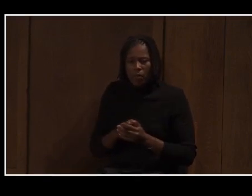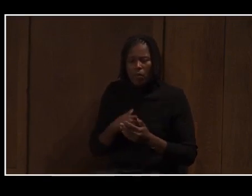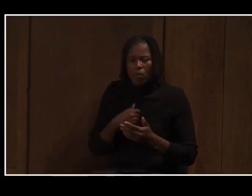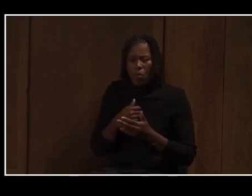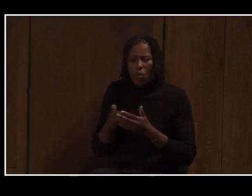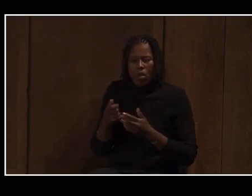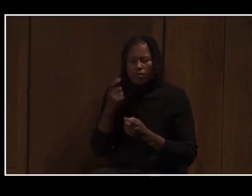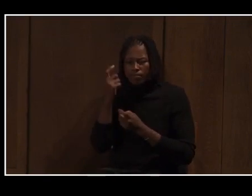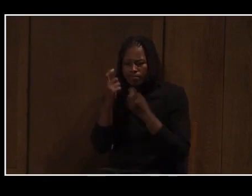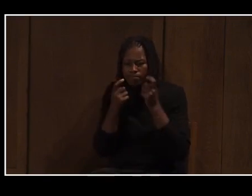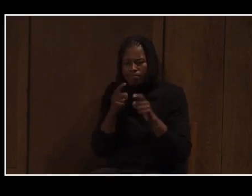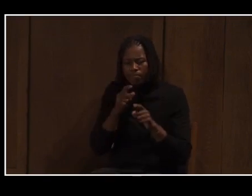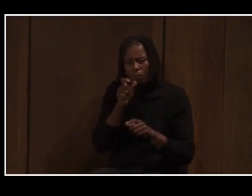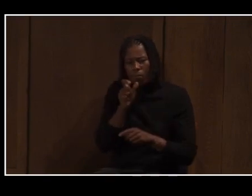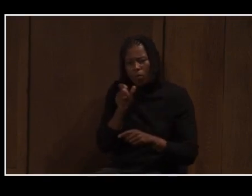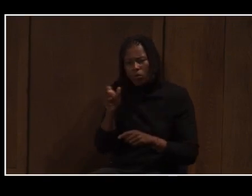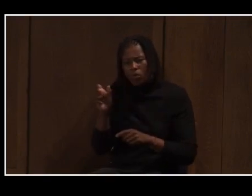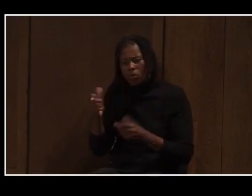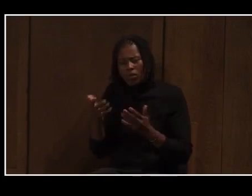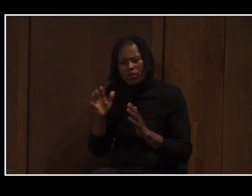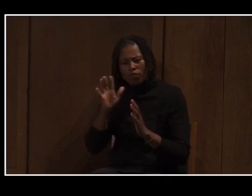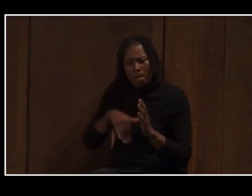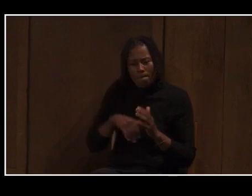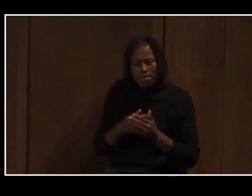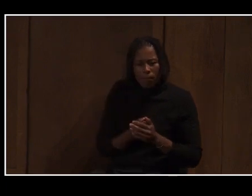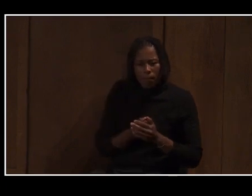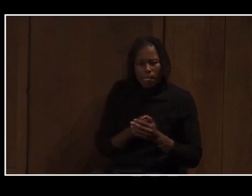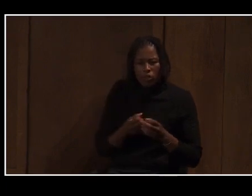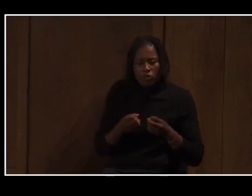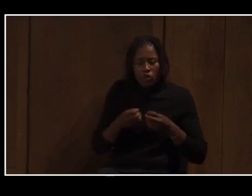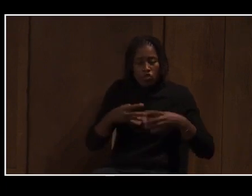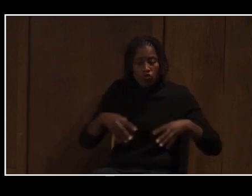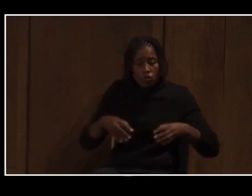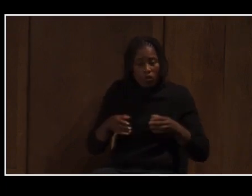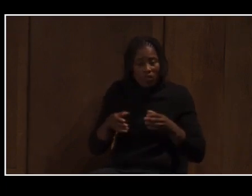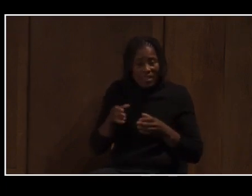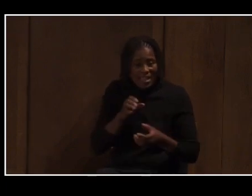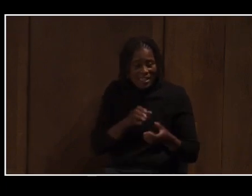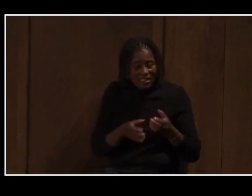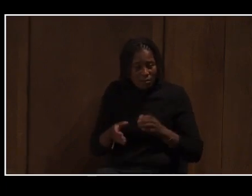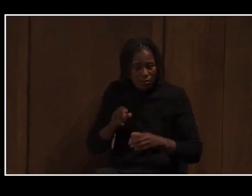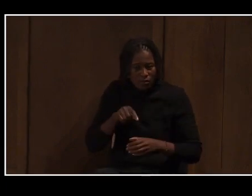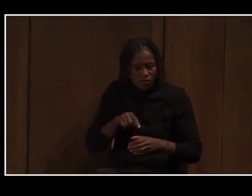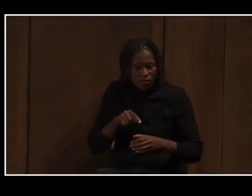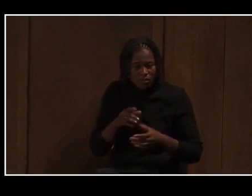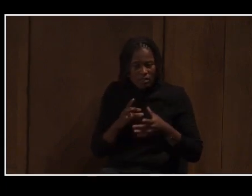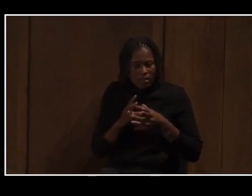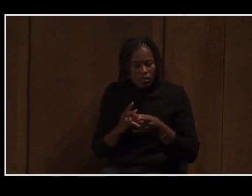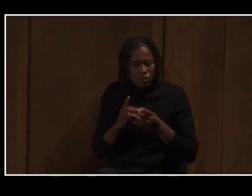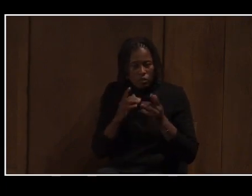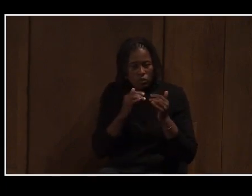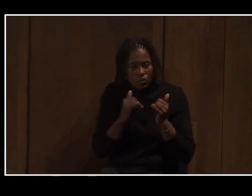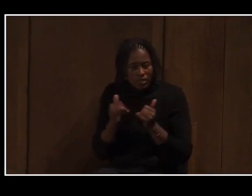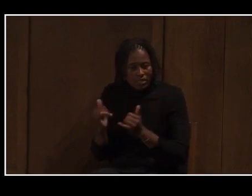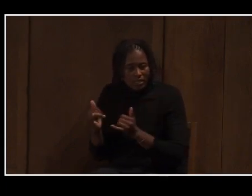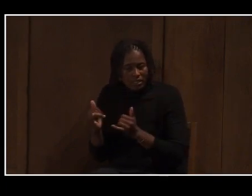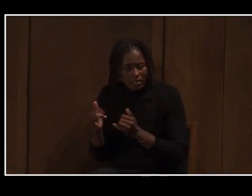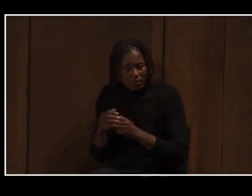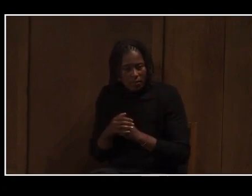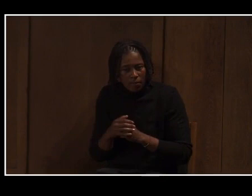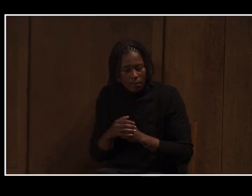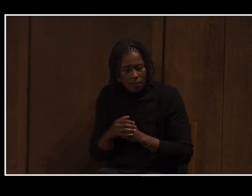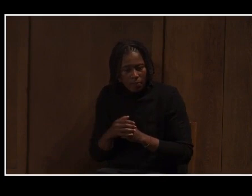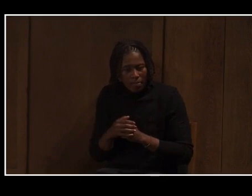from. So the etymology, the roots of experiment, lie not only in the idea of testing, but in magic,